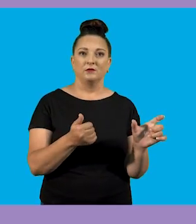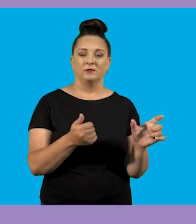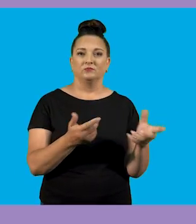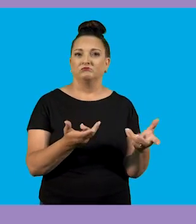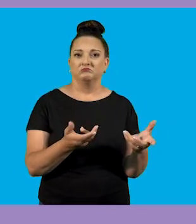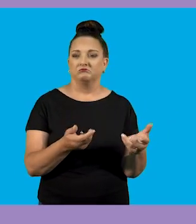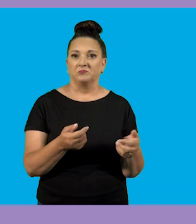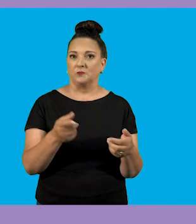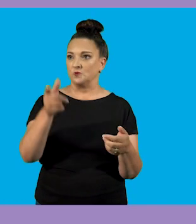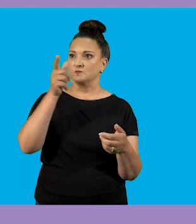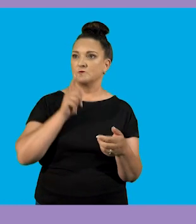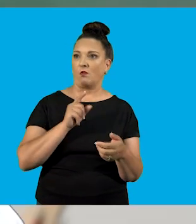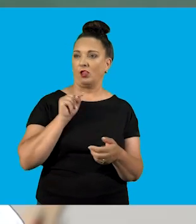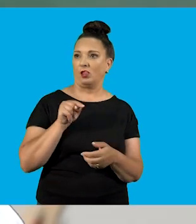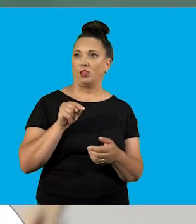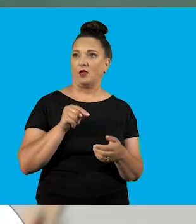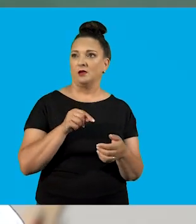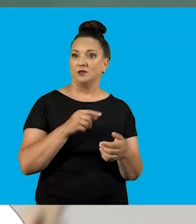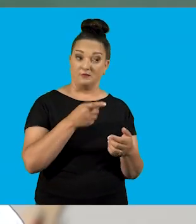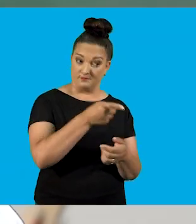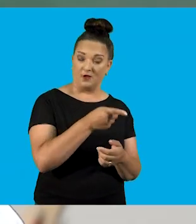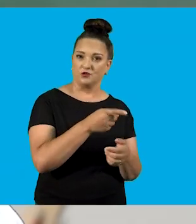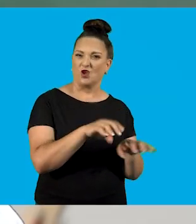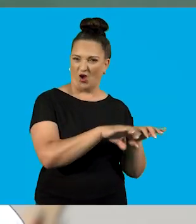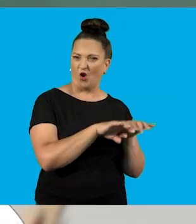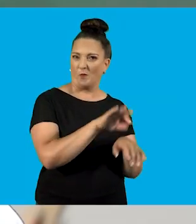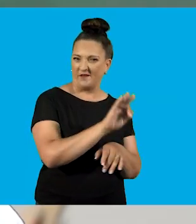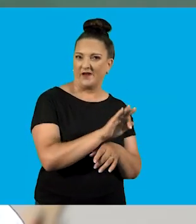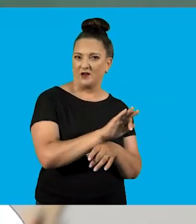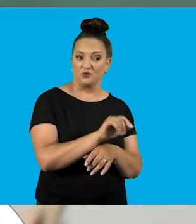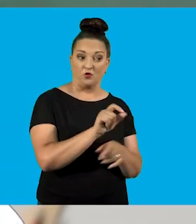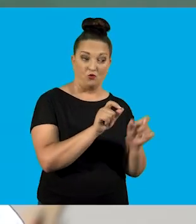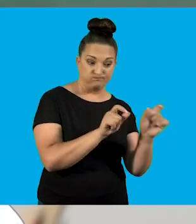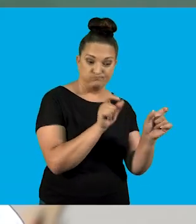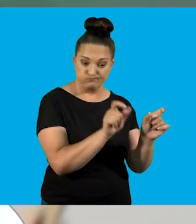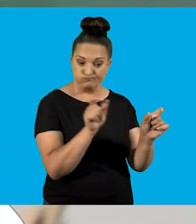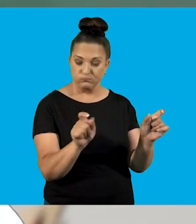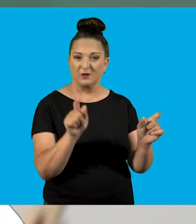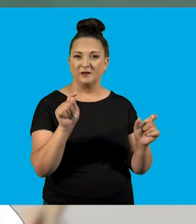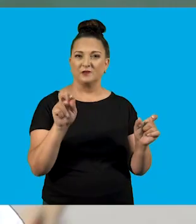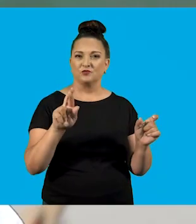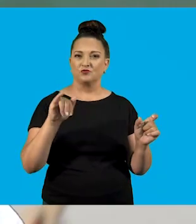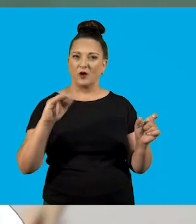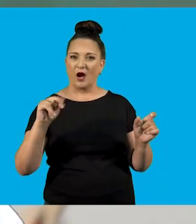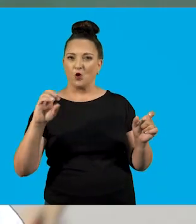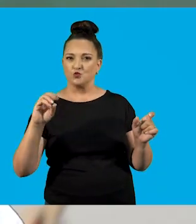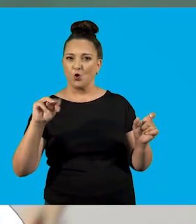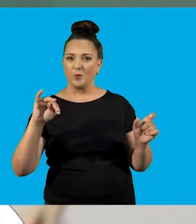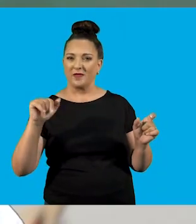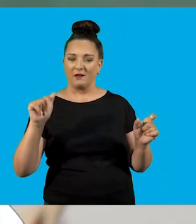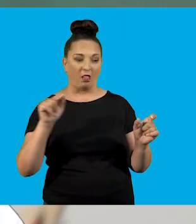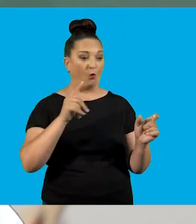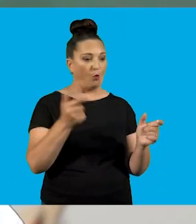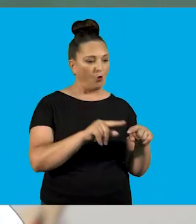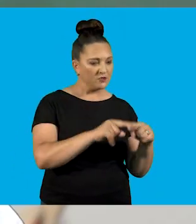to be specified, or you're not going to be told that this is a common factor, or this is a trinomial, or you need to do difference of two squares